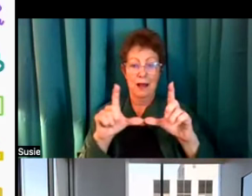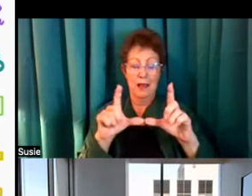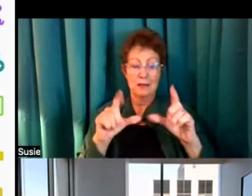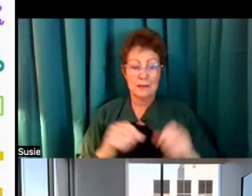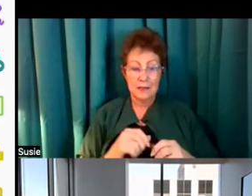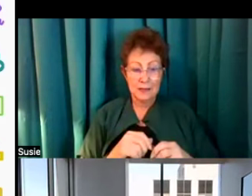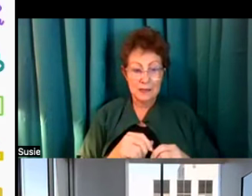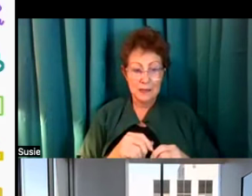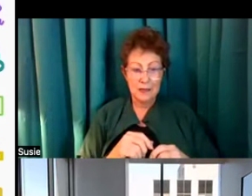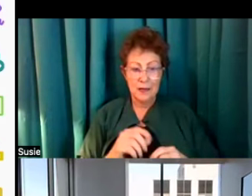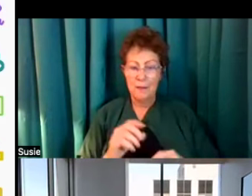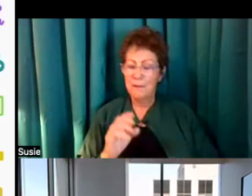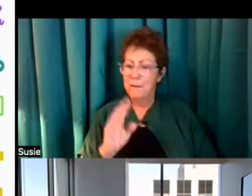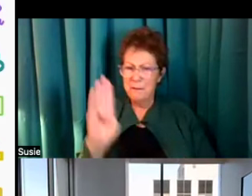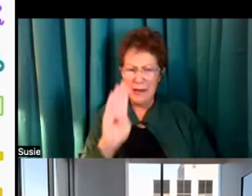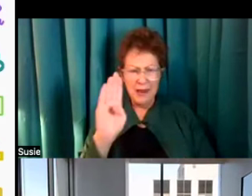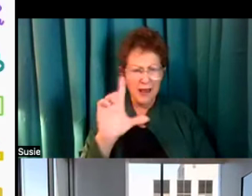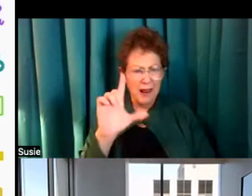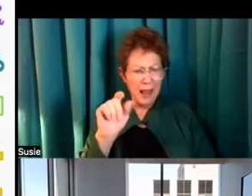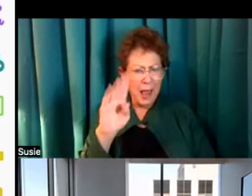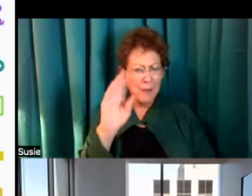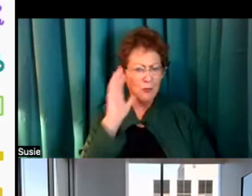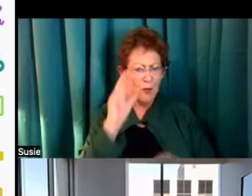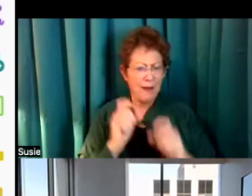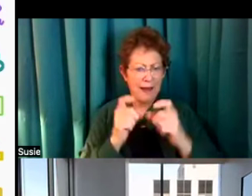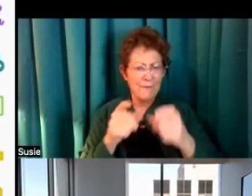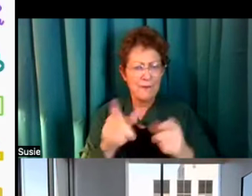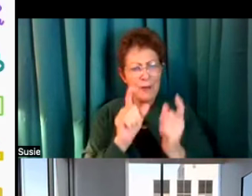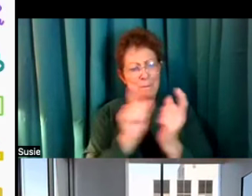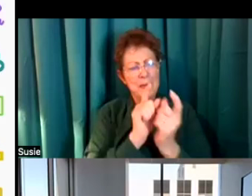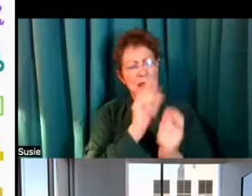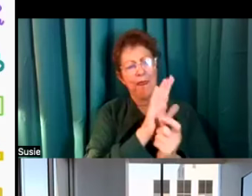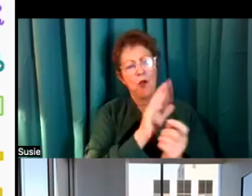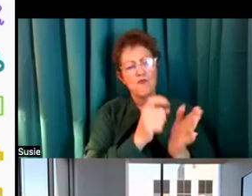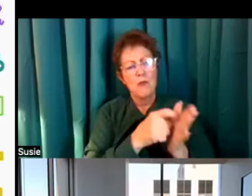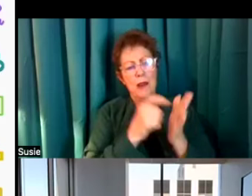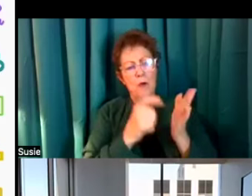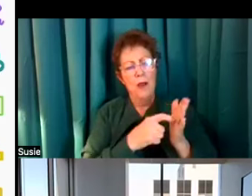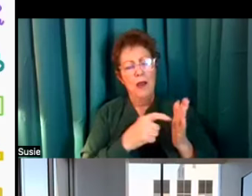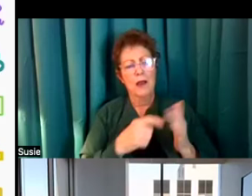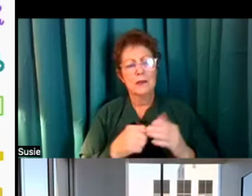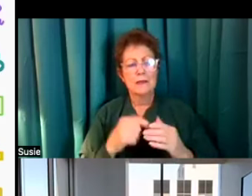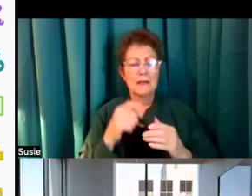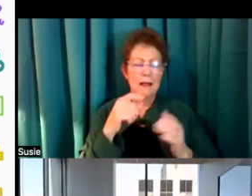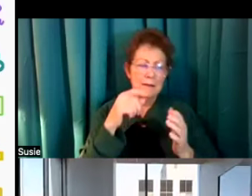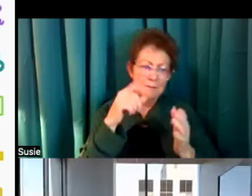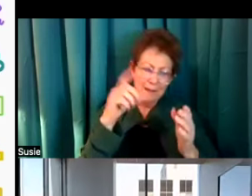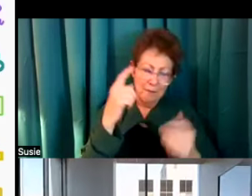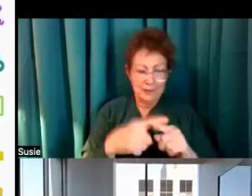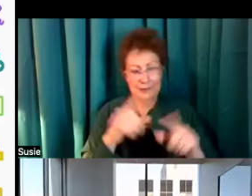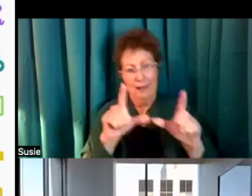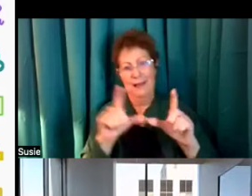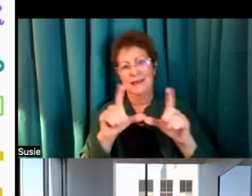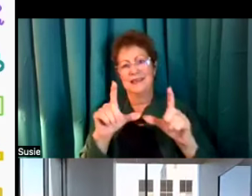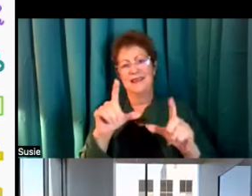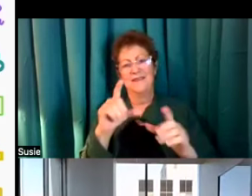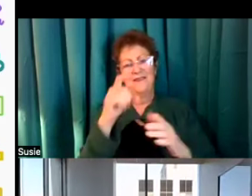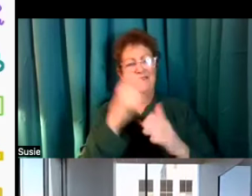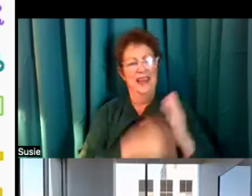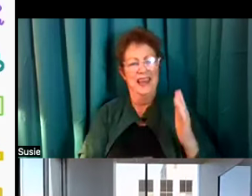will give a company if it meets certain requirements and pays the licensing fee. And